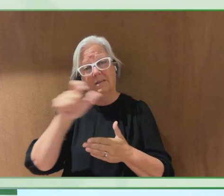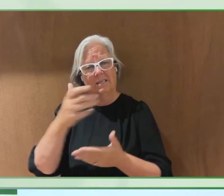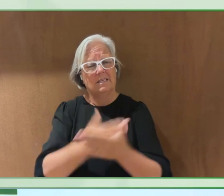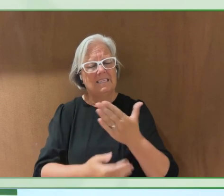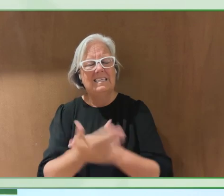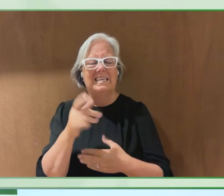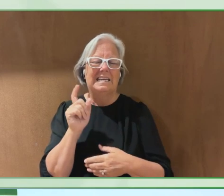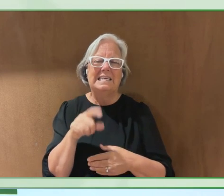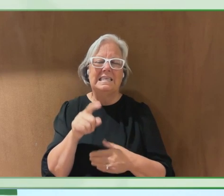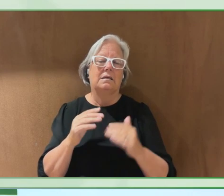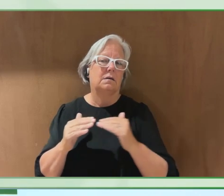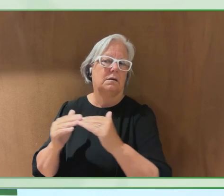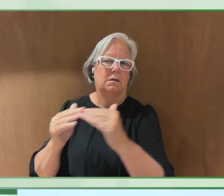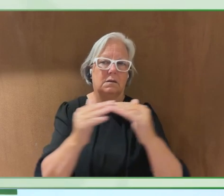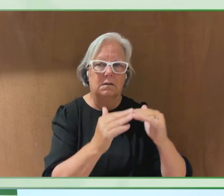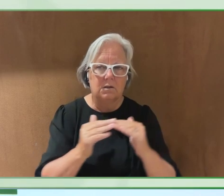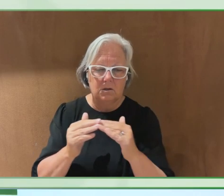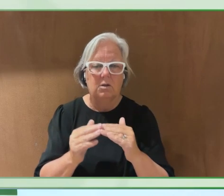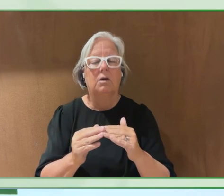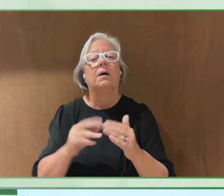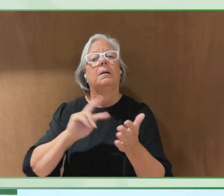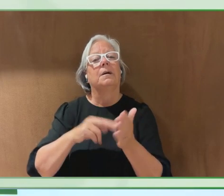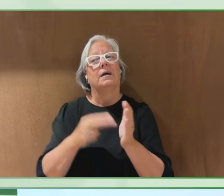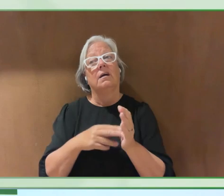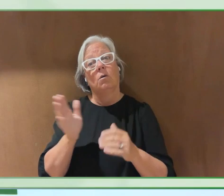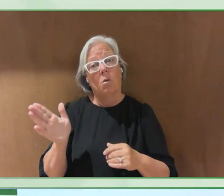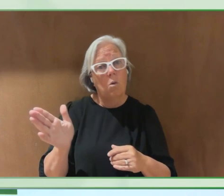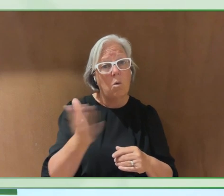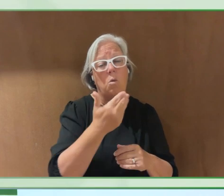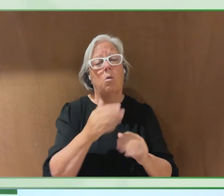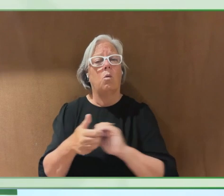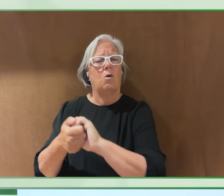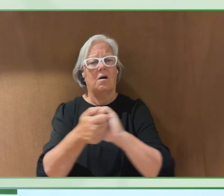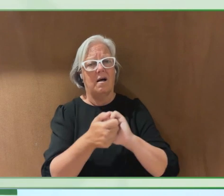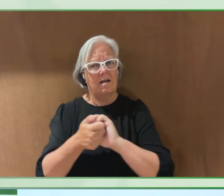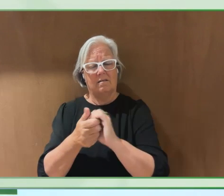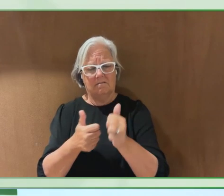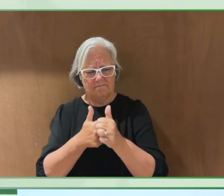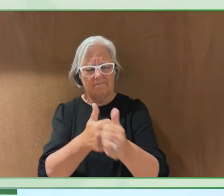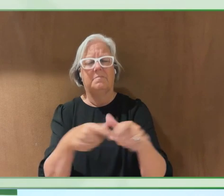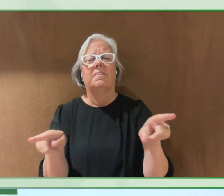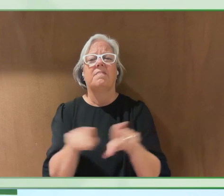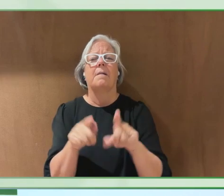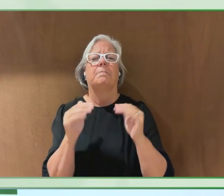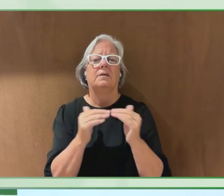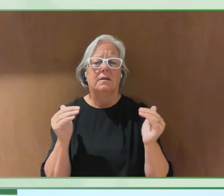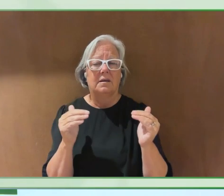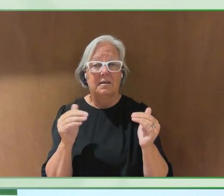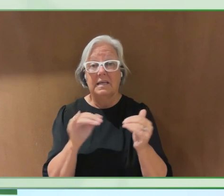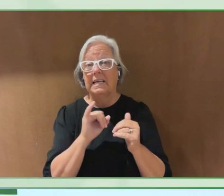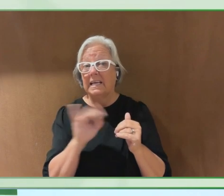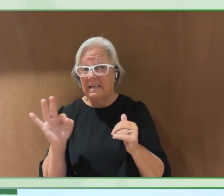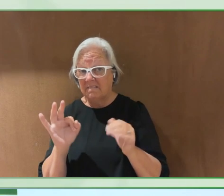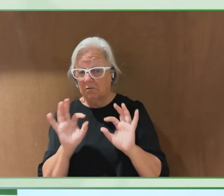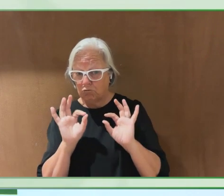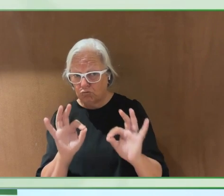standardization so that all organizations aspire to the same standard. And if they can emulate that standard, then persons with